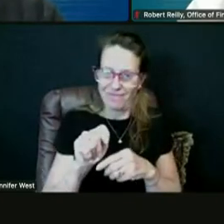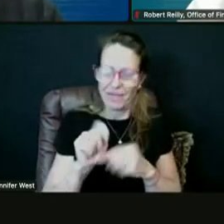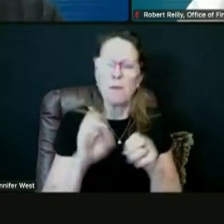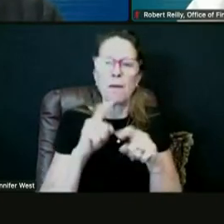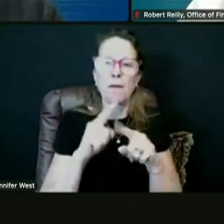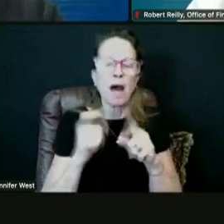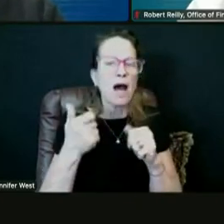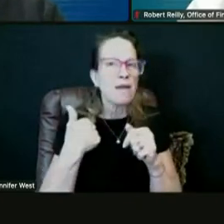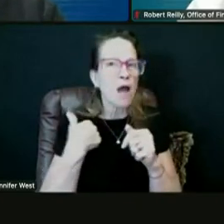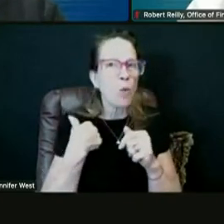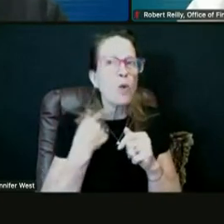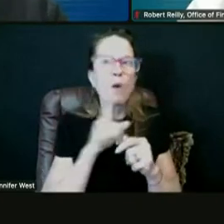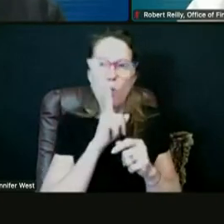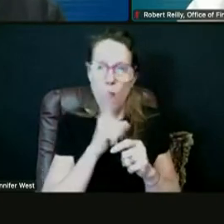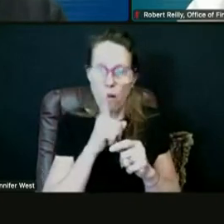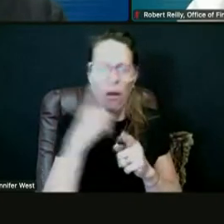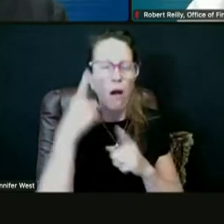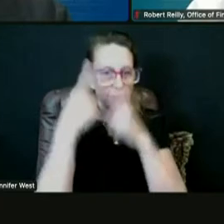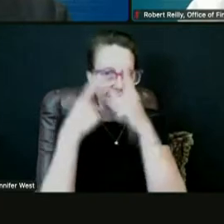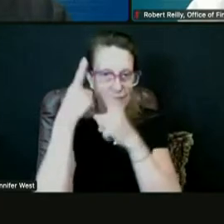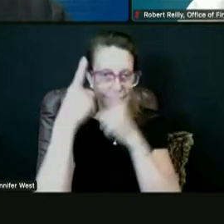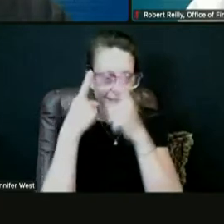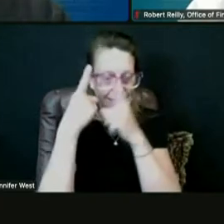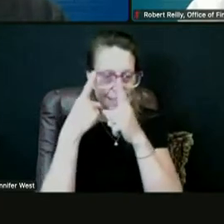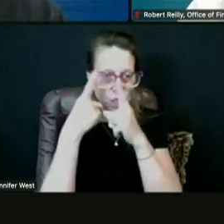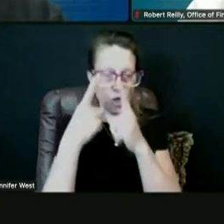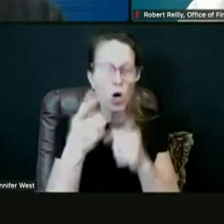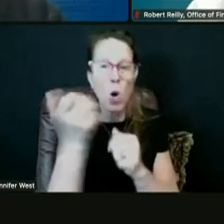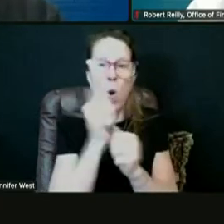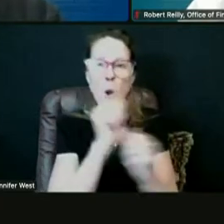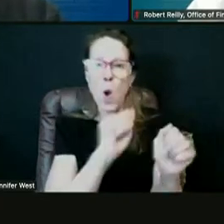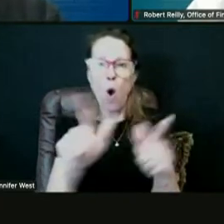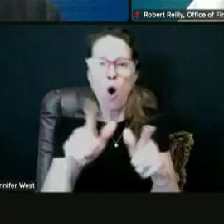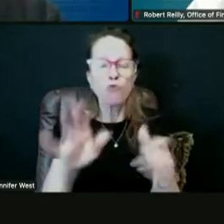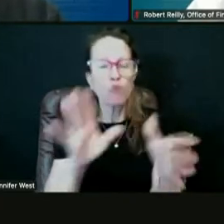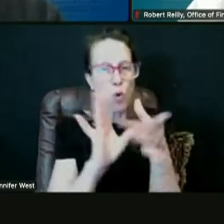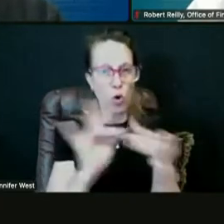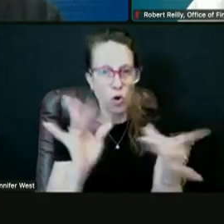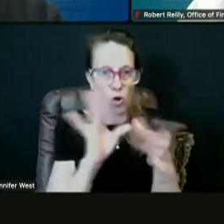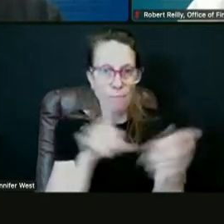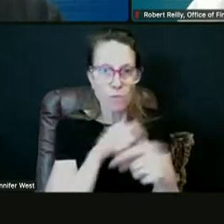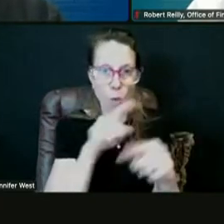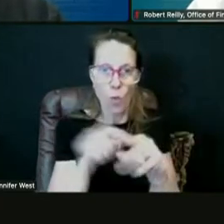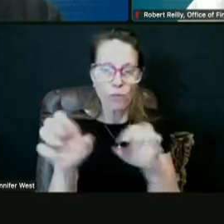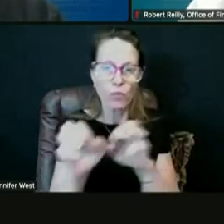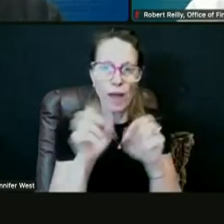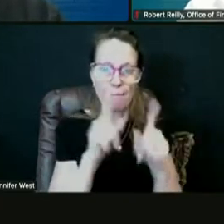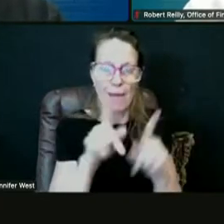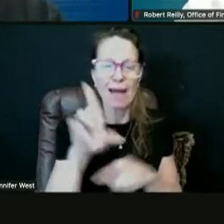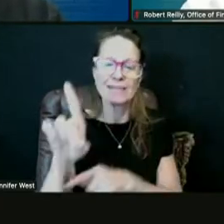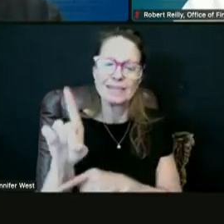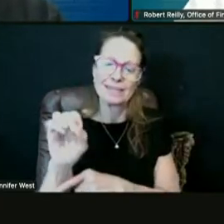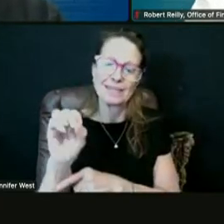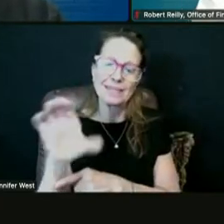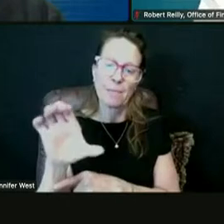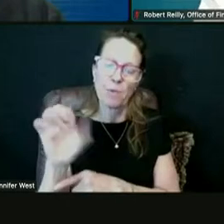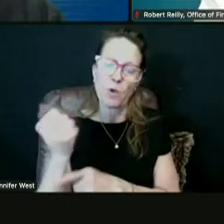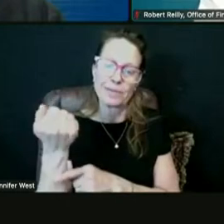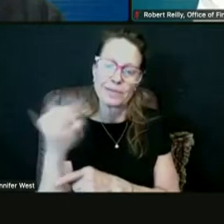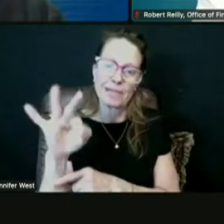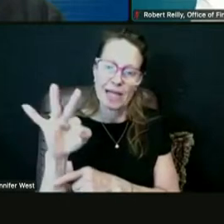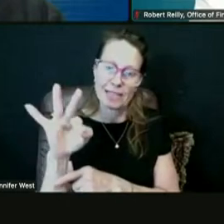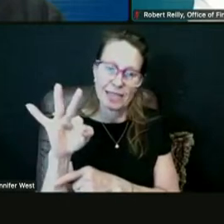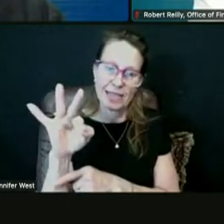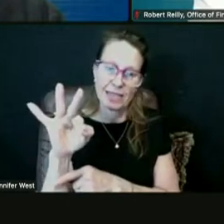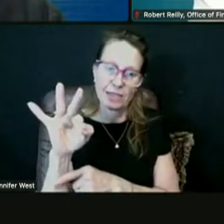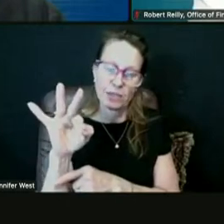will certainly take into consideration, is when we come back on December 19th and share the budget, the operating